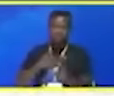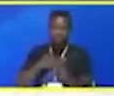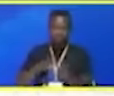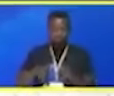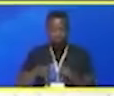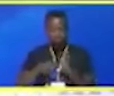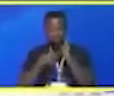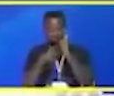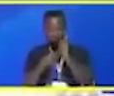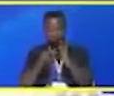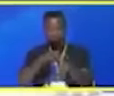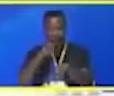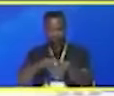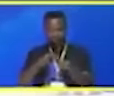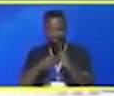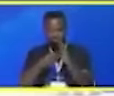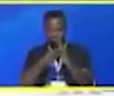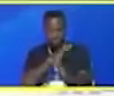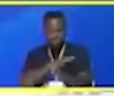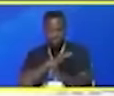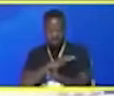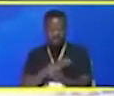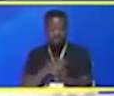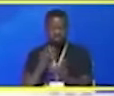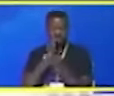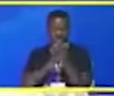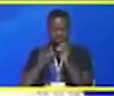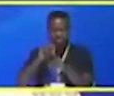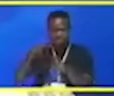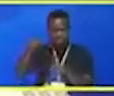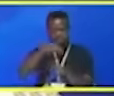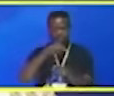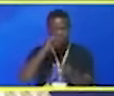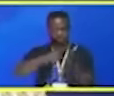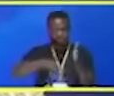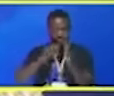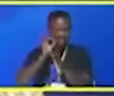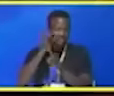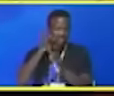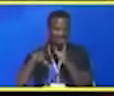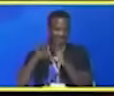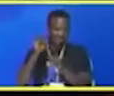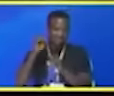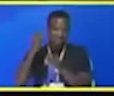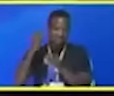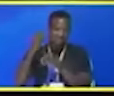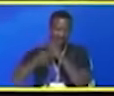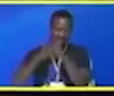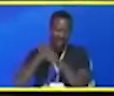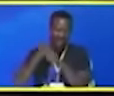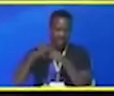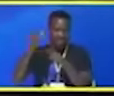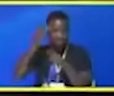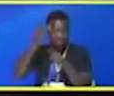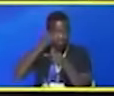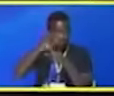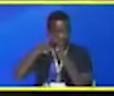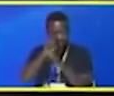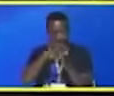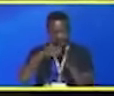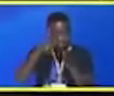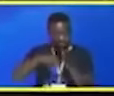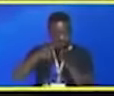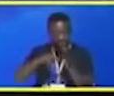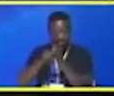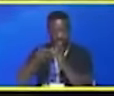nature, reveal your character. Some of you have not read about the fruit of the Spirit in years, but you know every scripture that talks